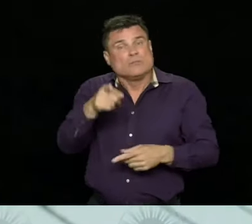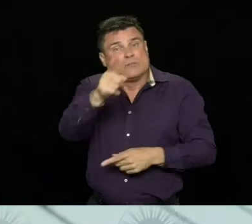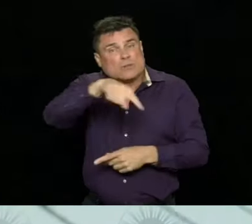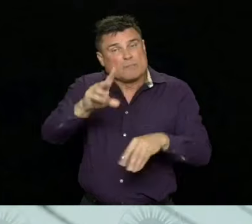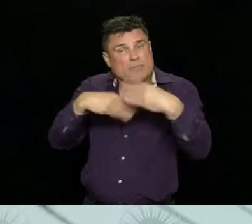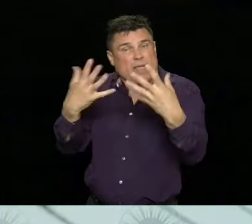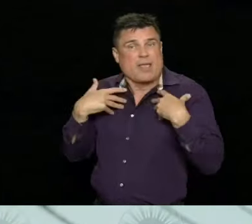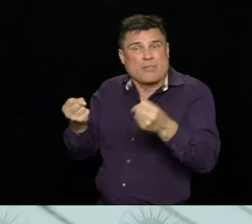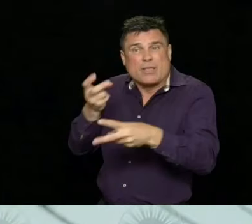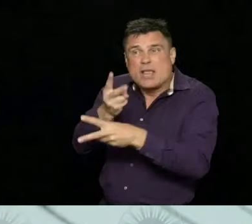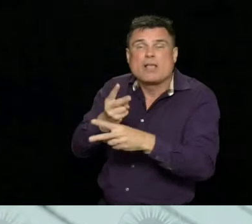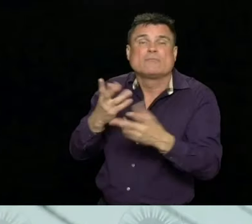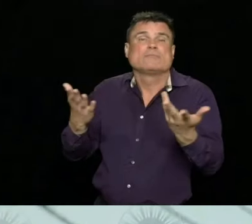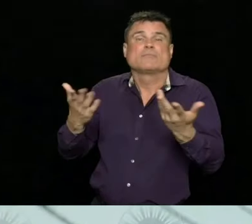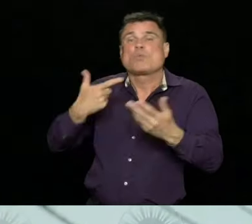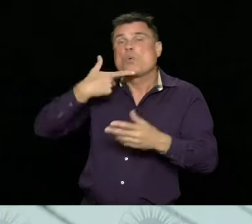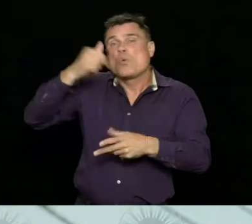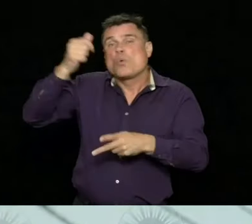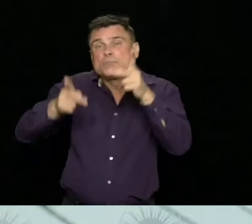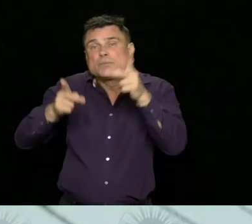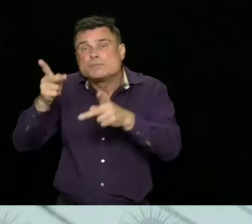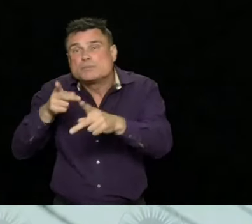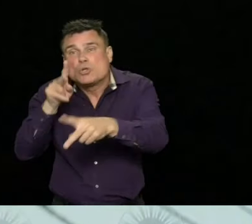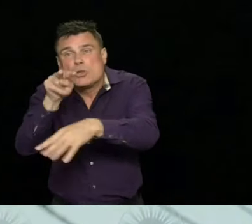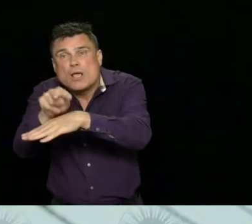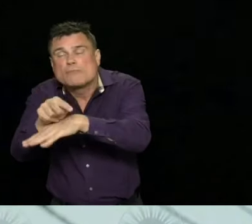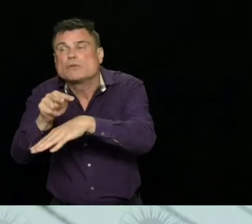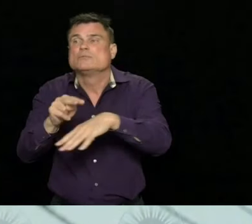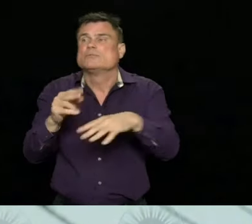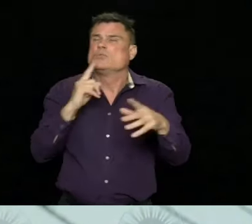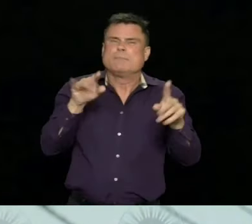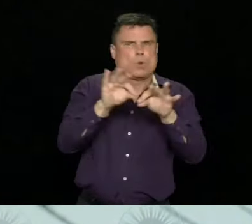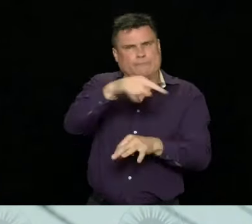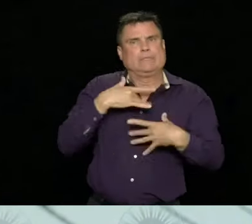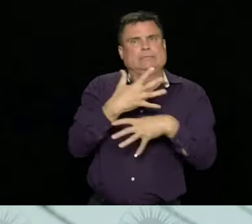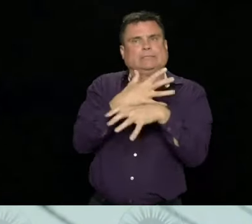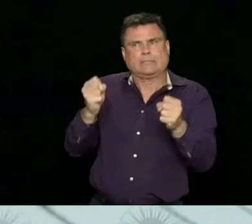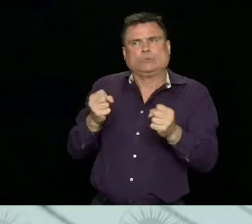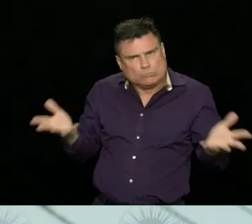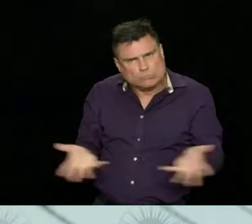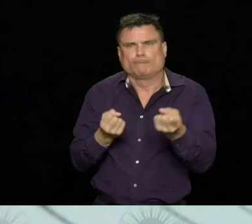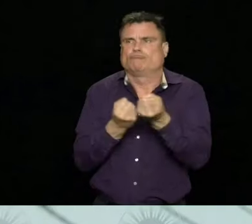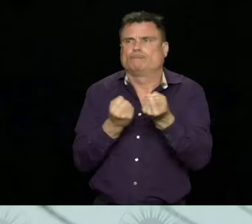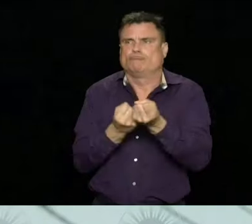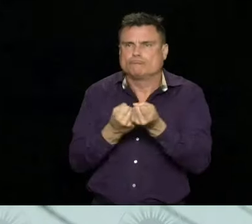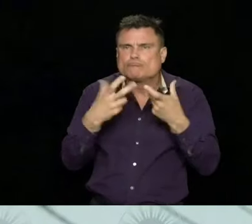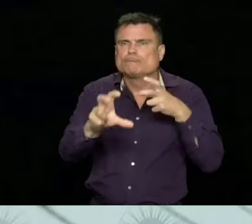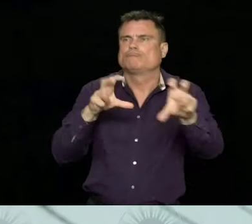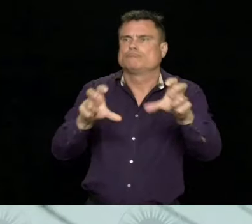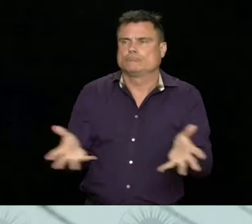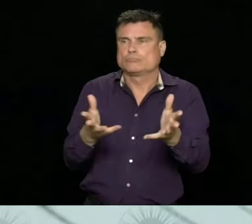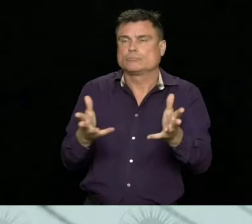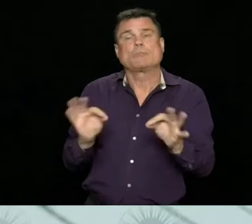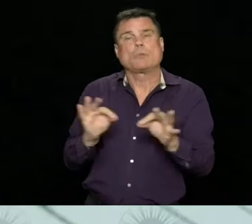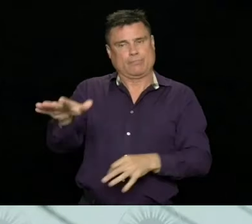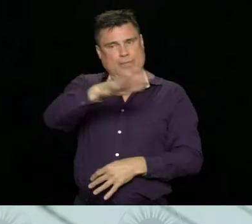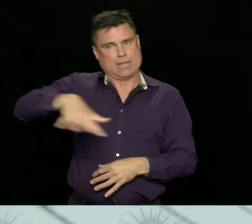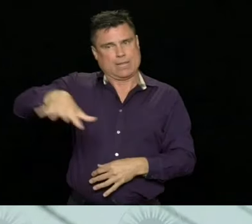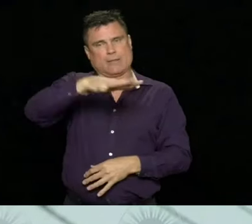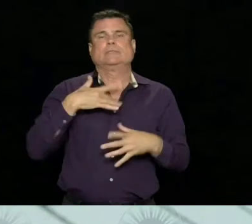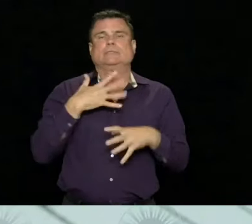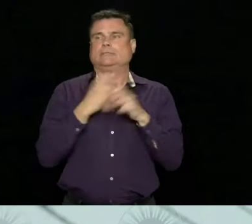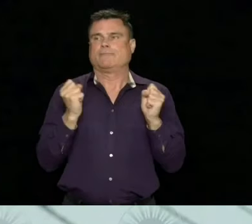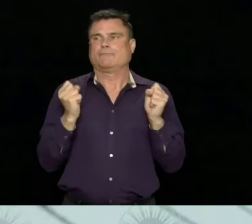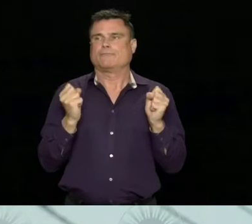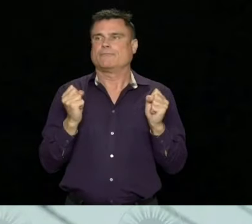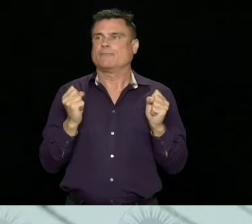make sure that the people feel safe, people feel that they are protected. The next question is from Shannon